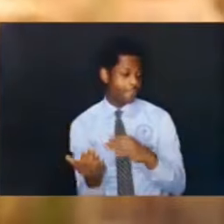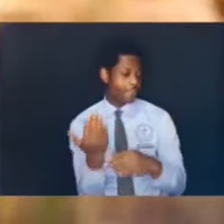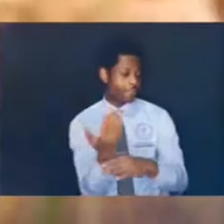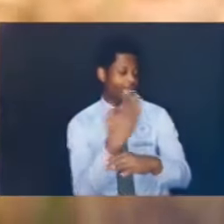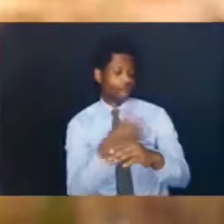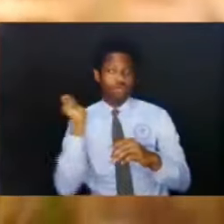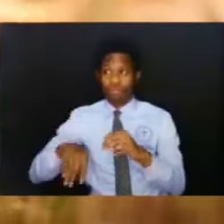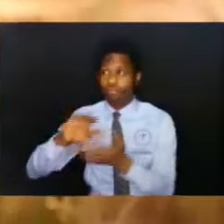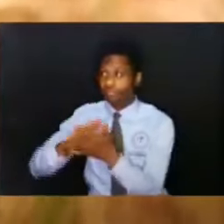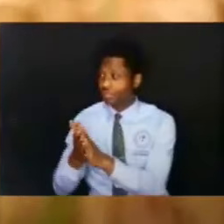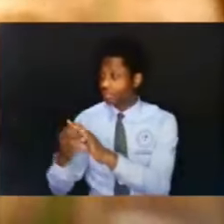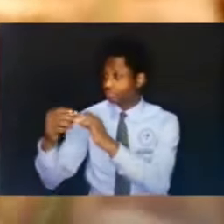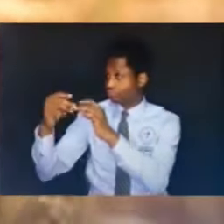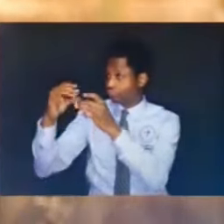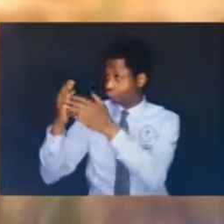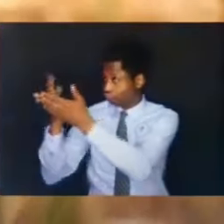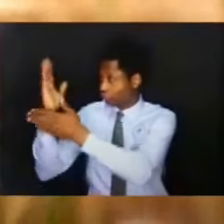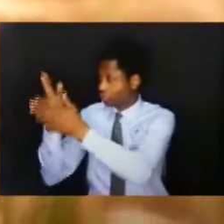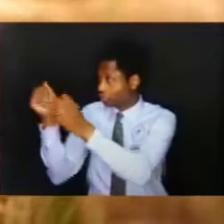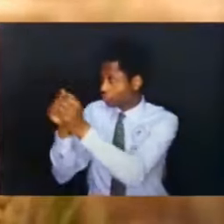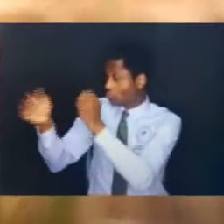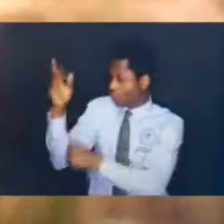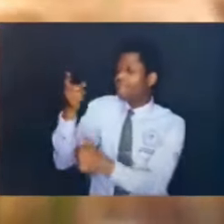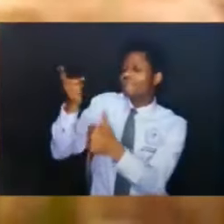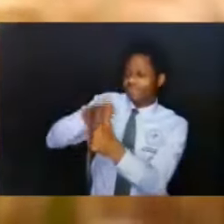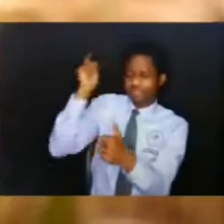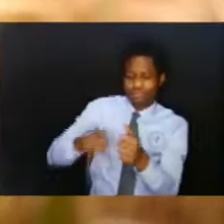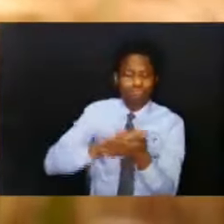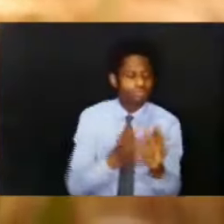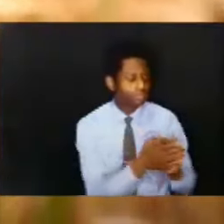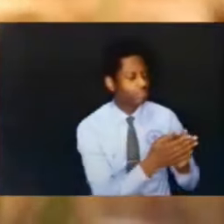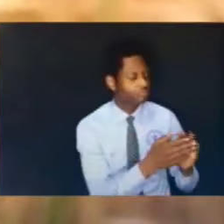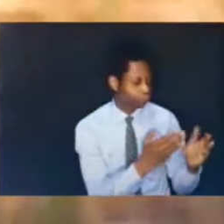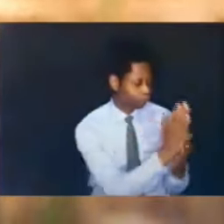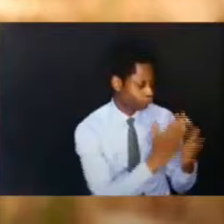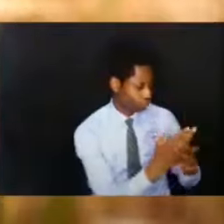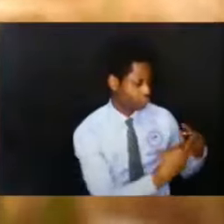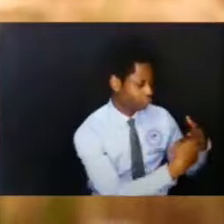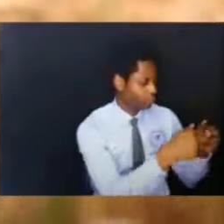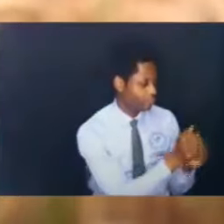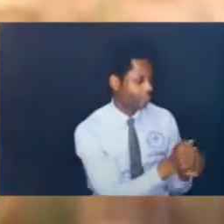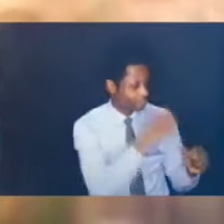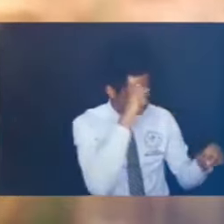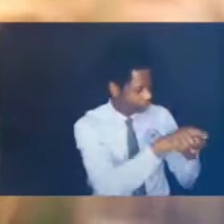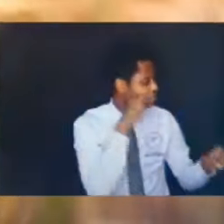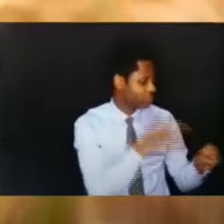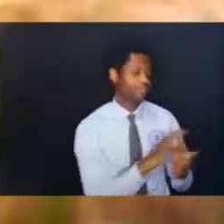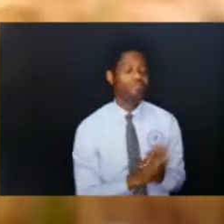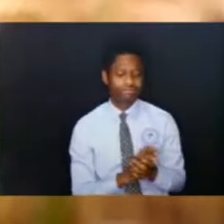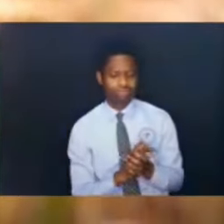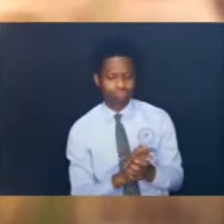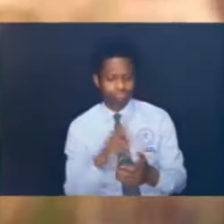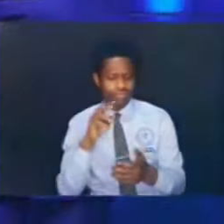we are right with one another. Entumi ni nyamen tena kama a ye ni obi e wasem. So let's take the scripture again. Enti ye